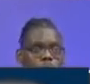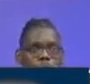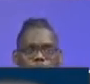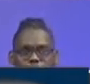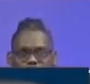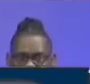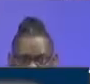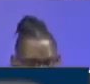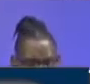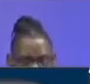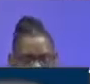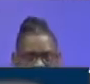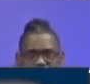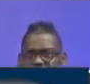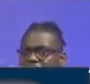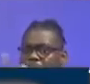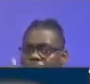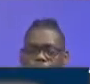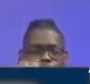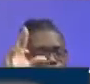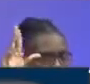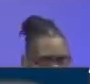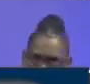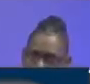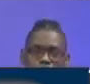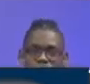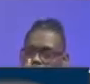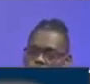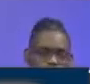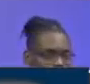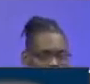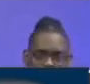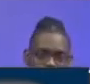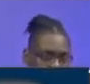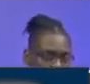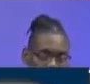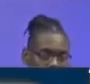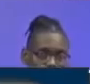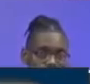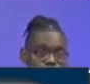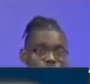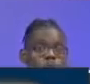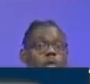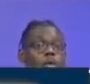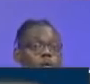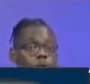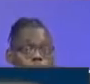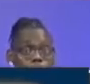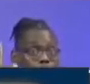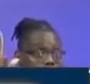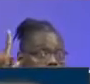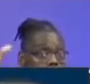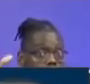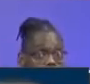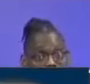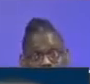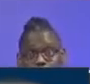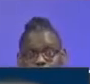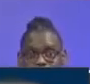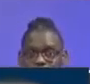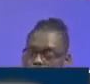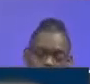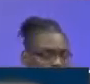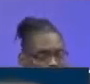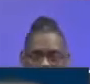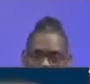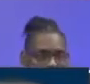alcohol on a public beach during this period. There's to be no loud music, and there's to be no partying. It is all